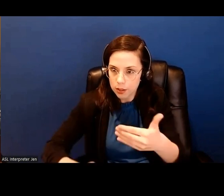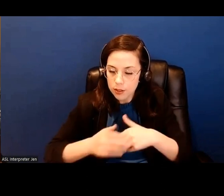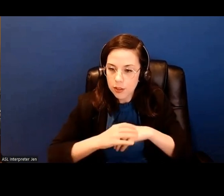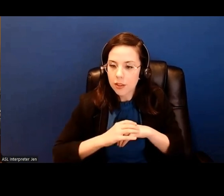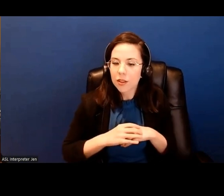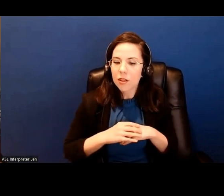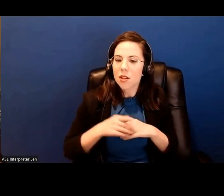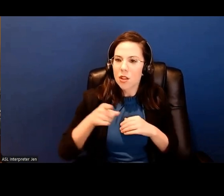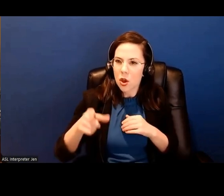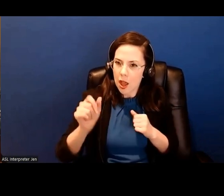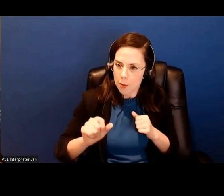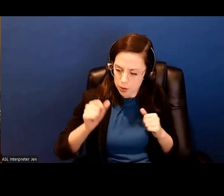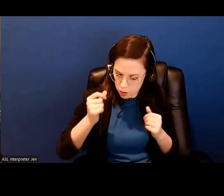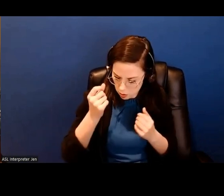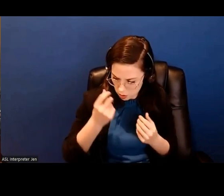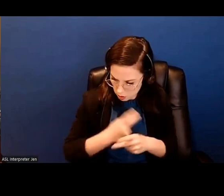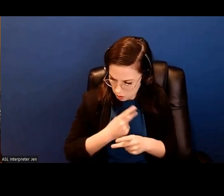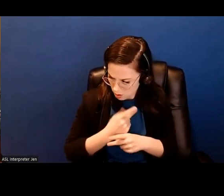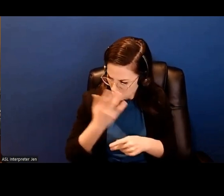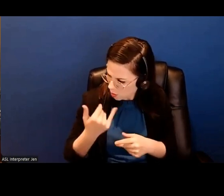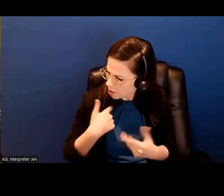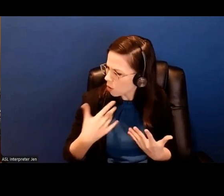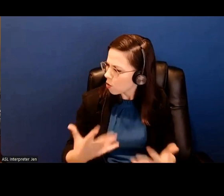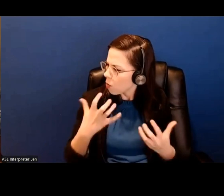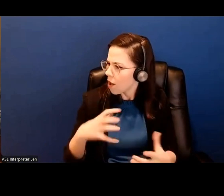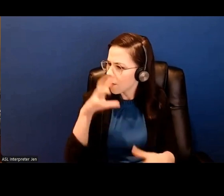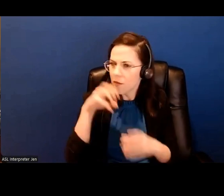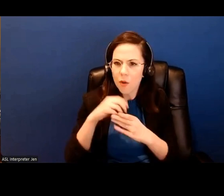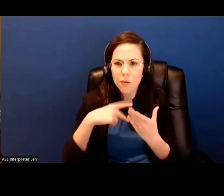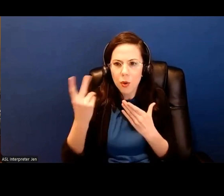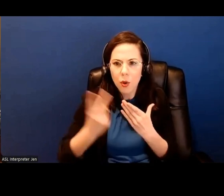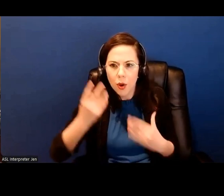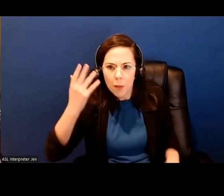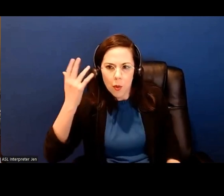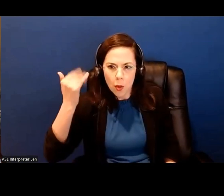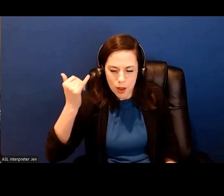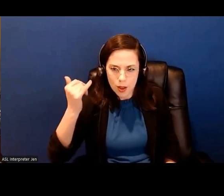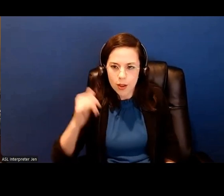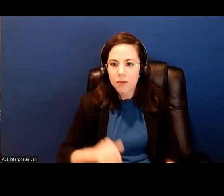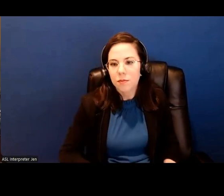explore their reasons for wanting to be in the program. And what we're trying to do with that is to change the